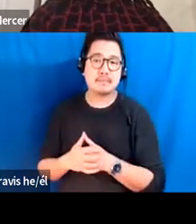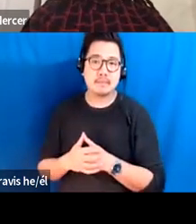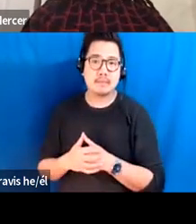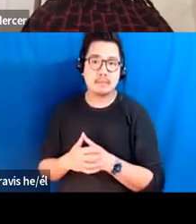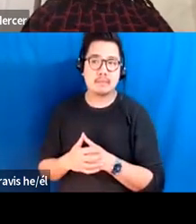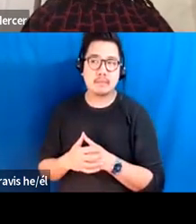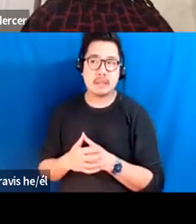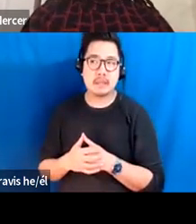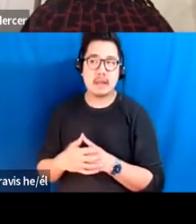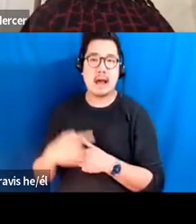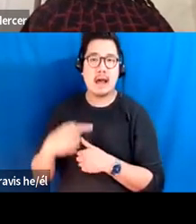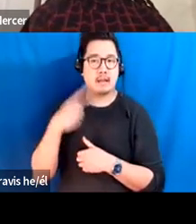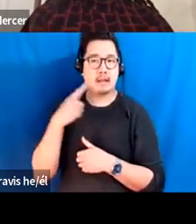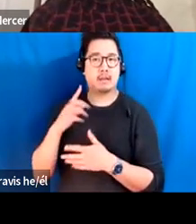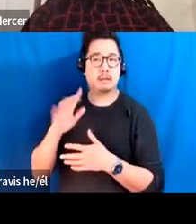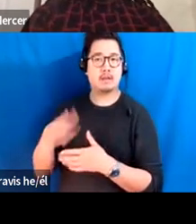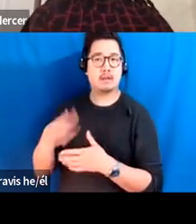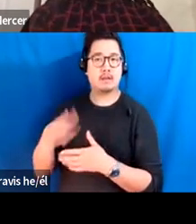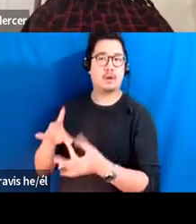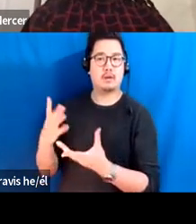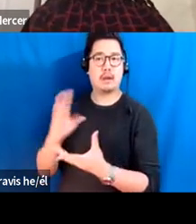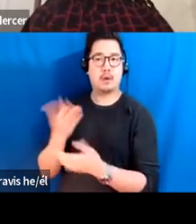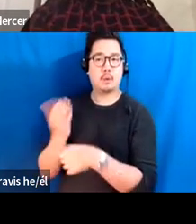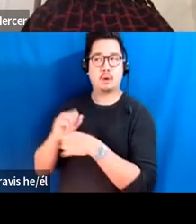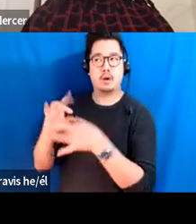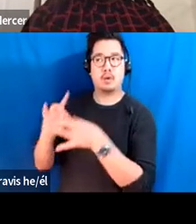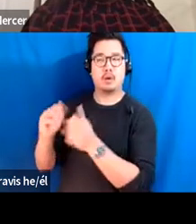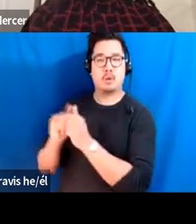that's a part of our ongoing work with the with the koket group